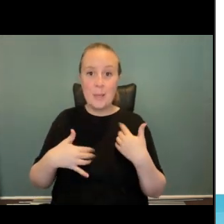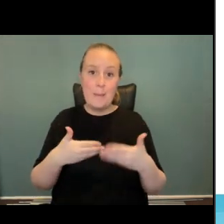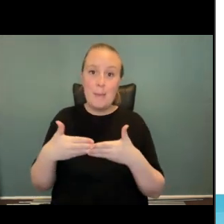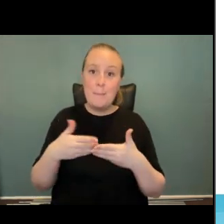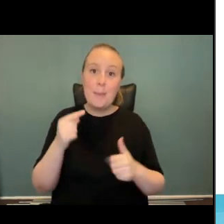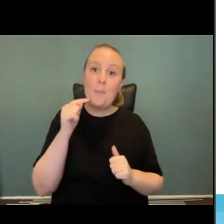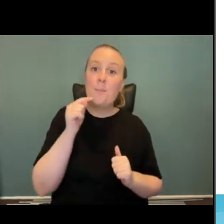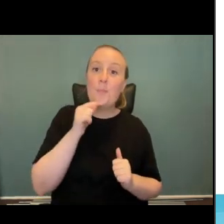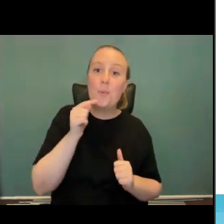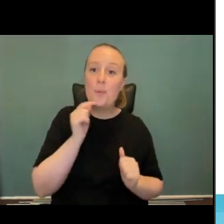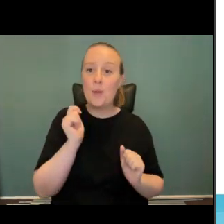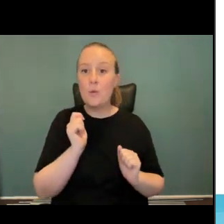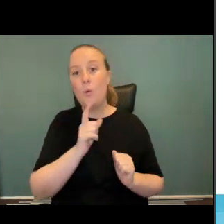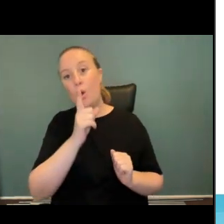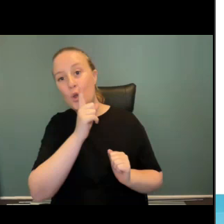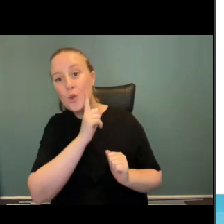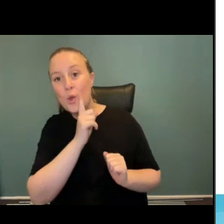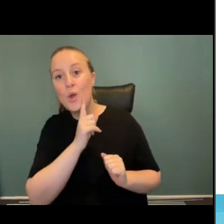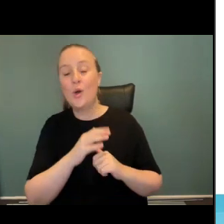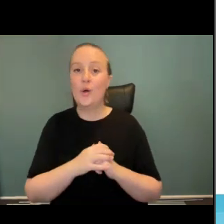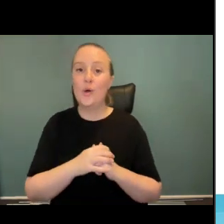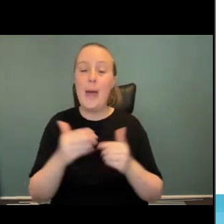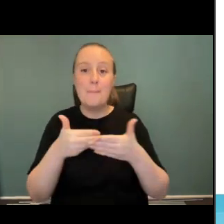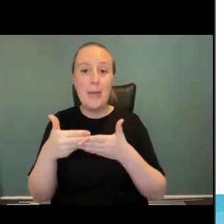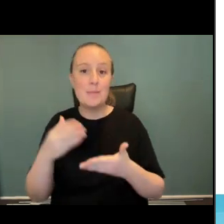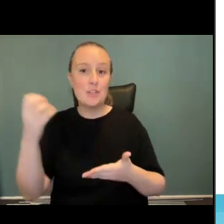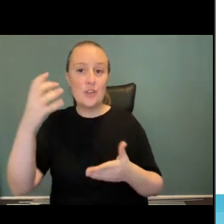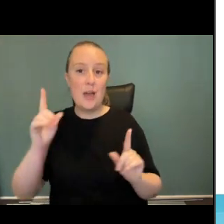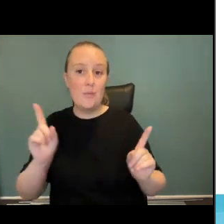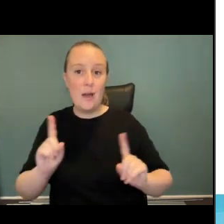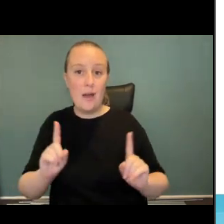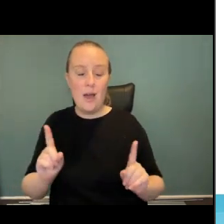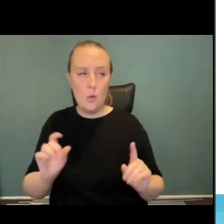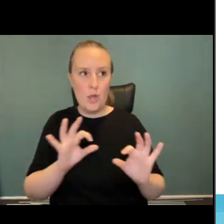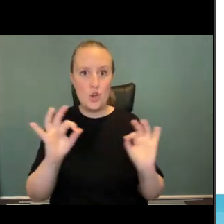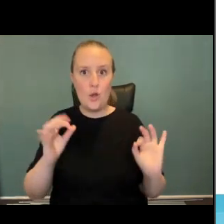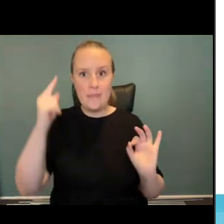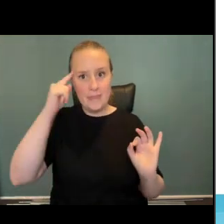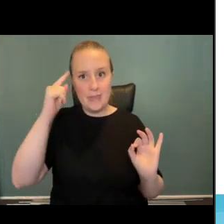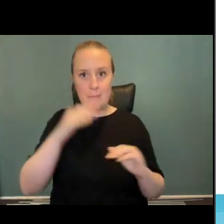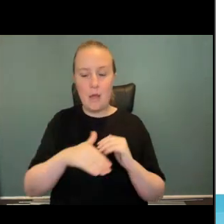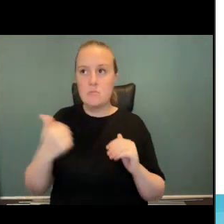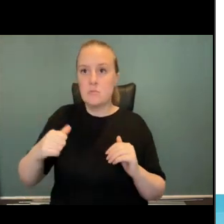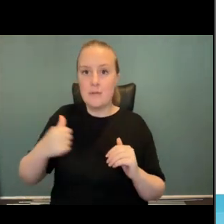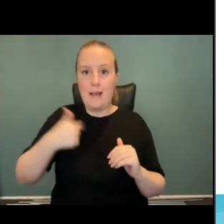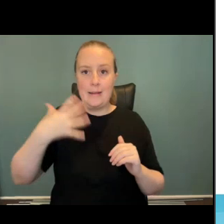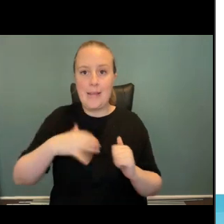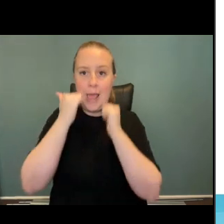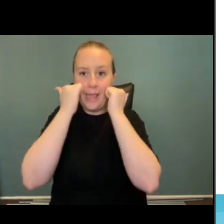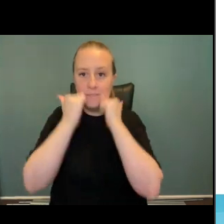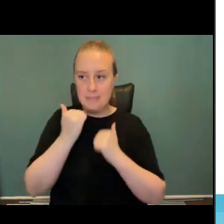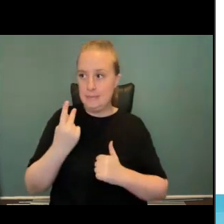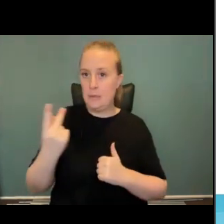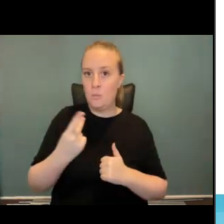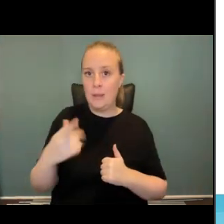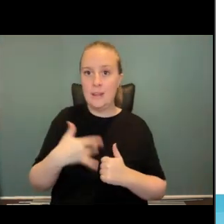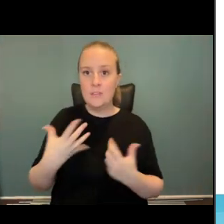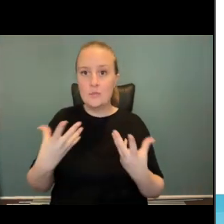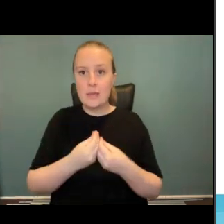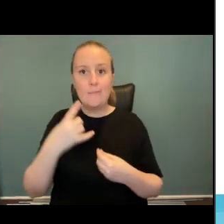on, I need evidence in case I need to claim child support at the later date. So this can be difficult